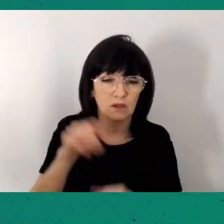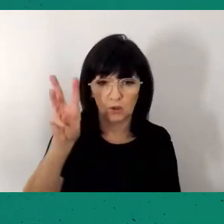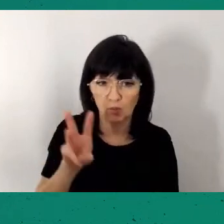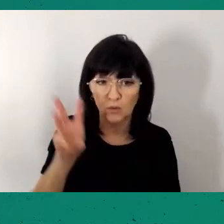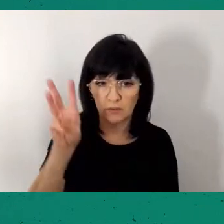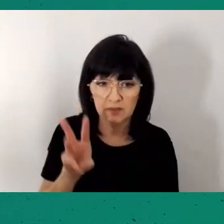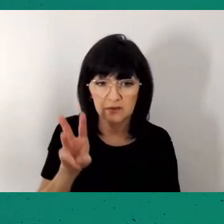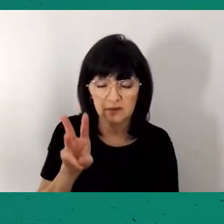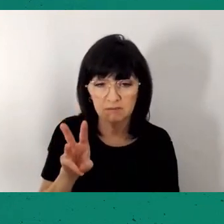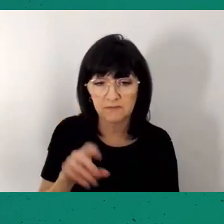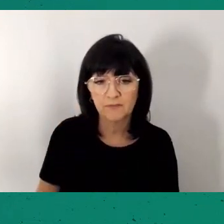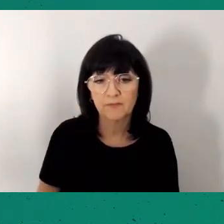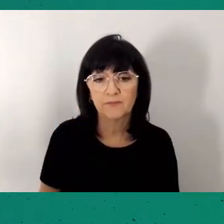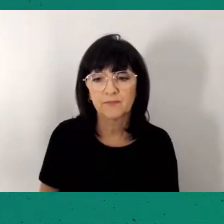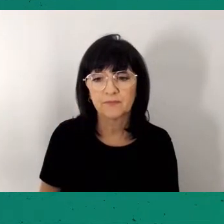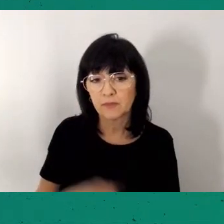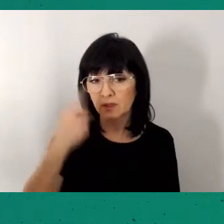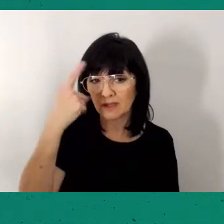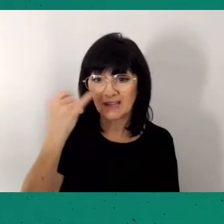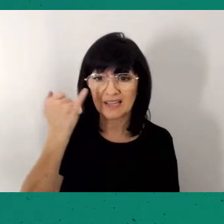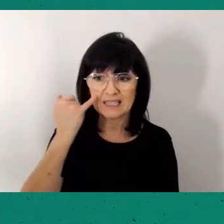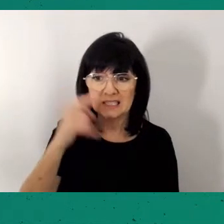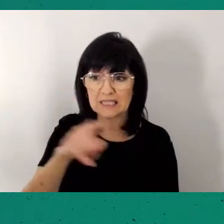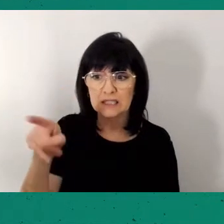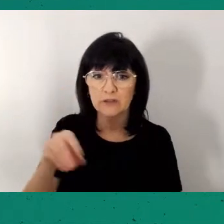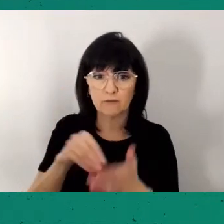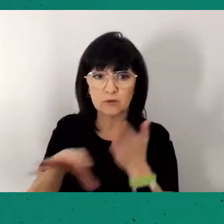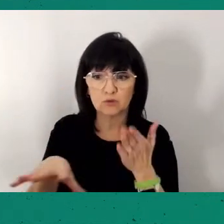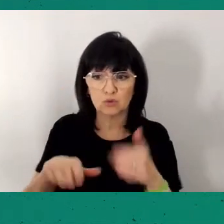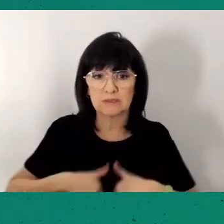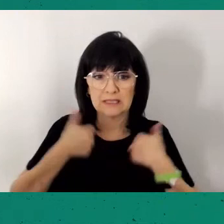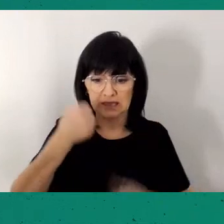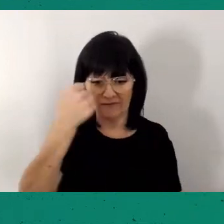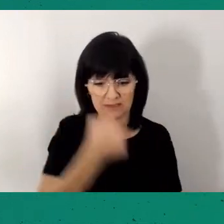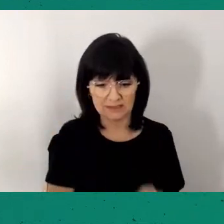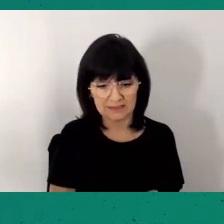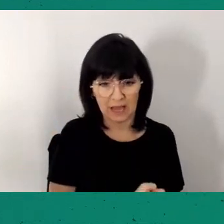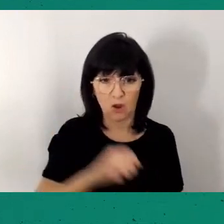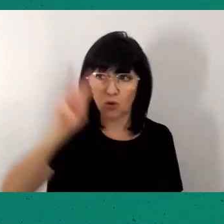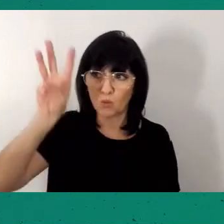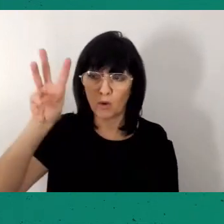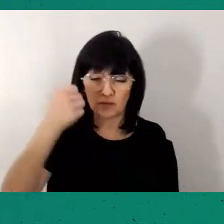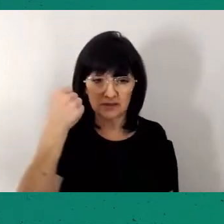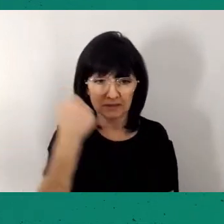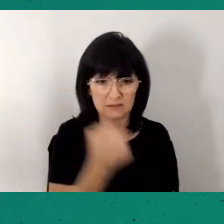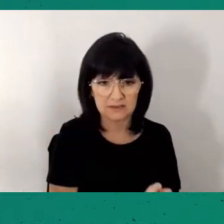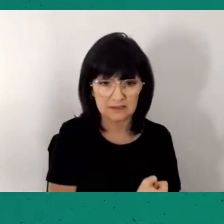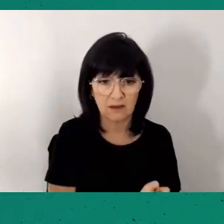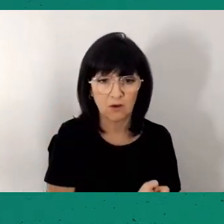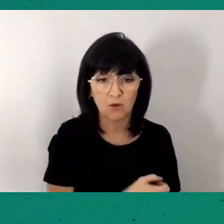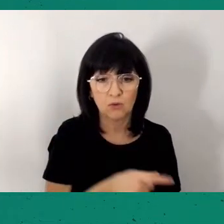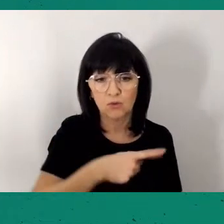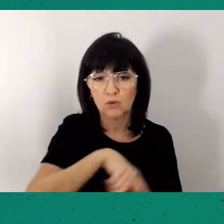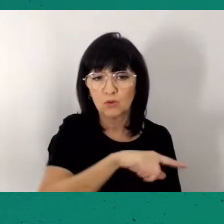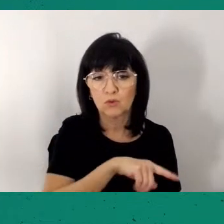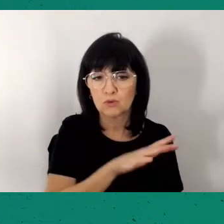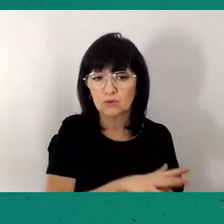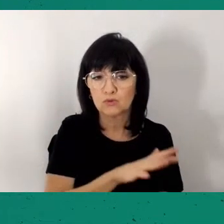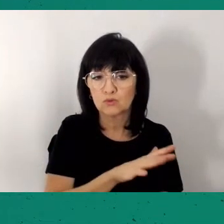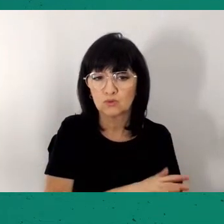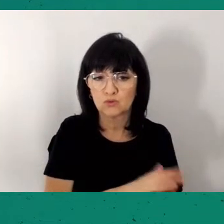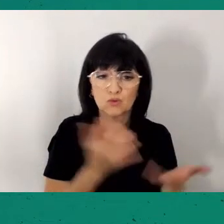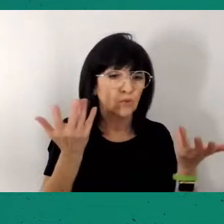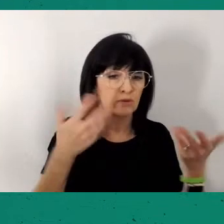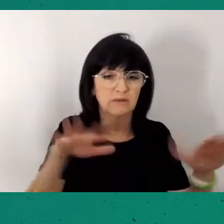Black students south of Wilmington the schools ended at either 8th grade,